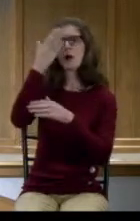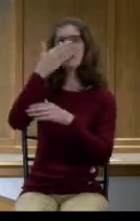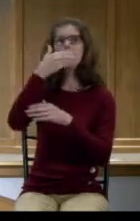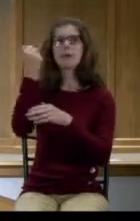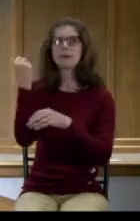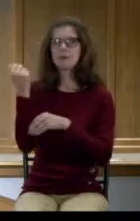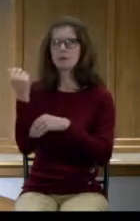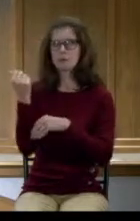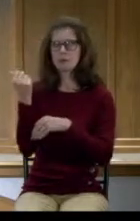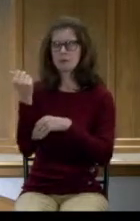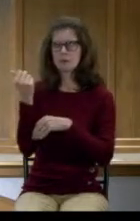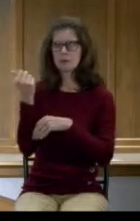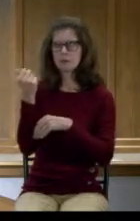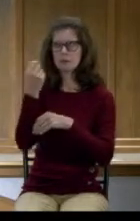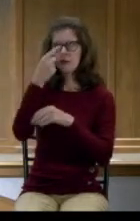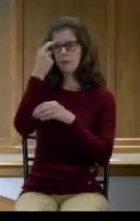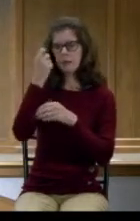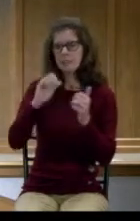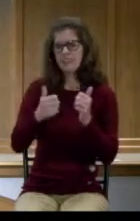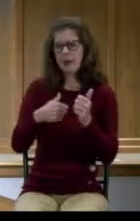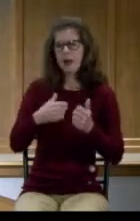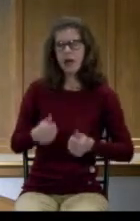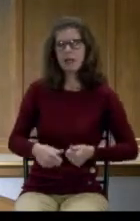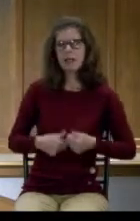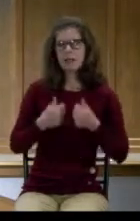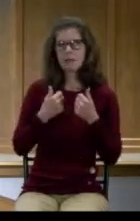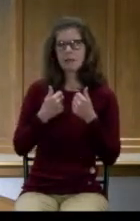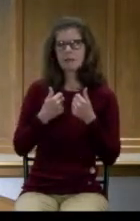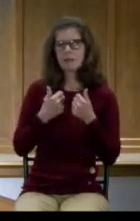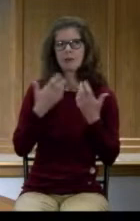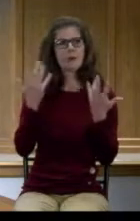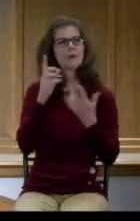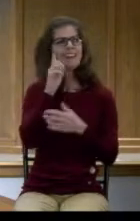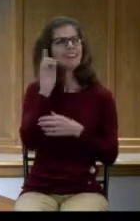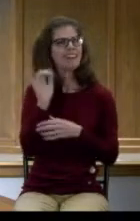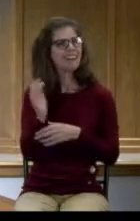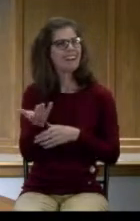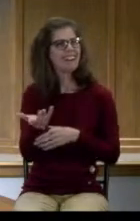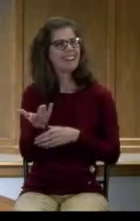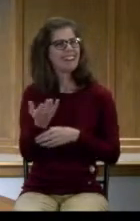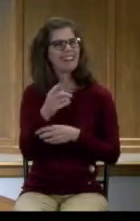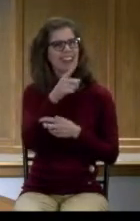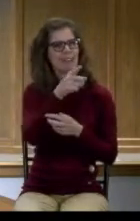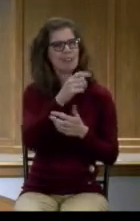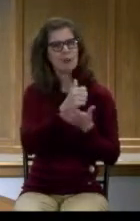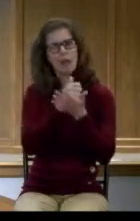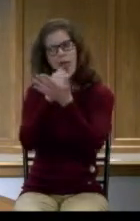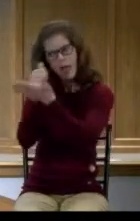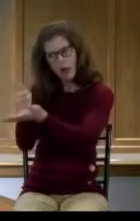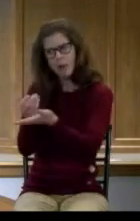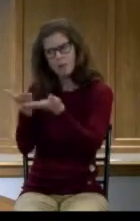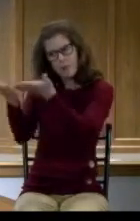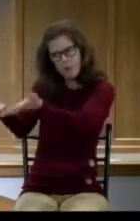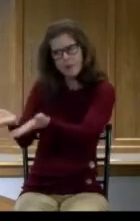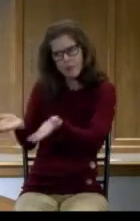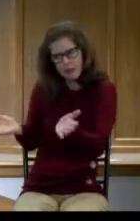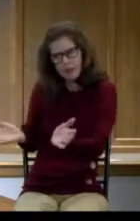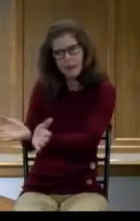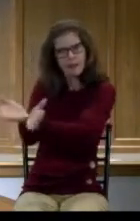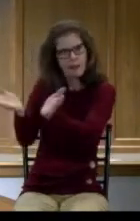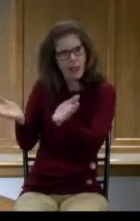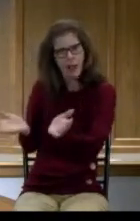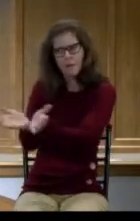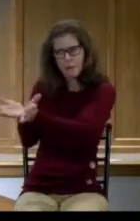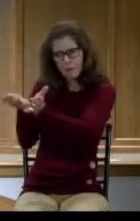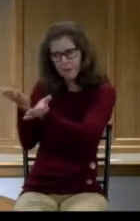because of the way that I live my life. Like, what a year that would be if you maximize the spiritual potential in the